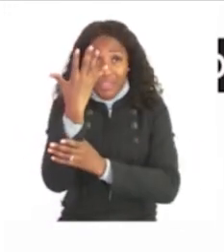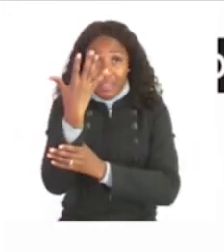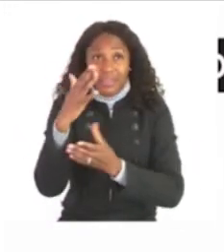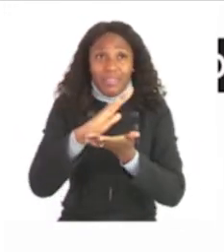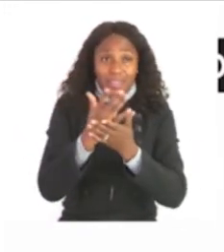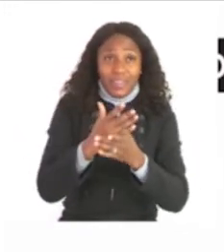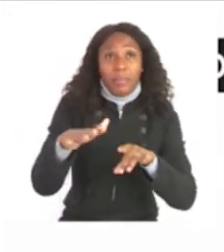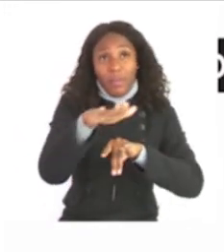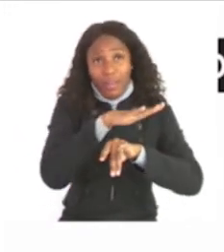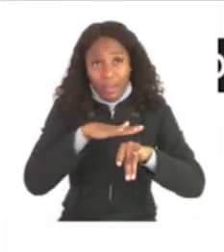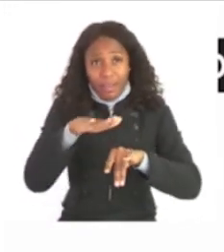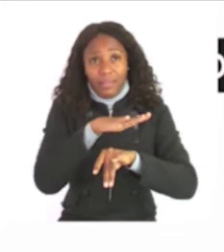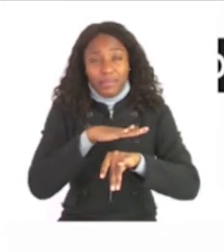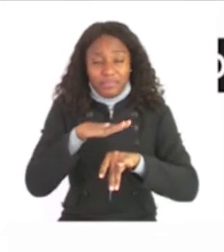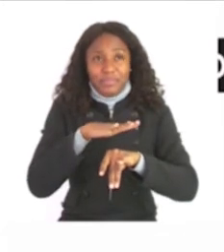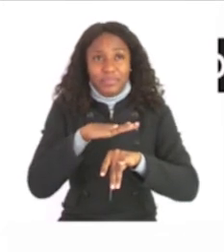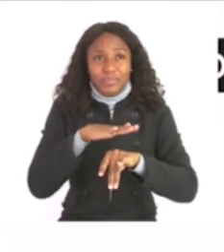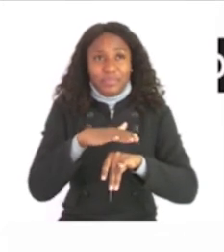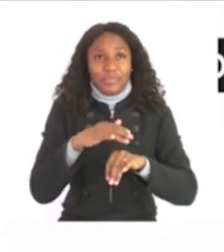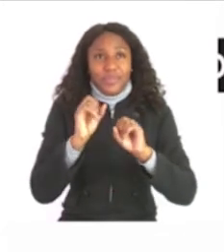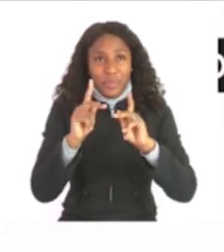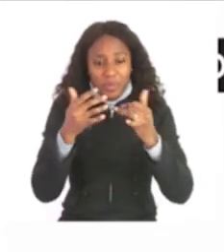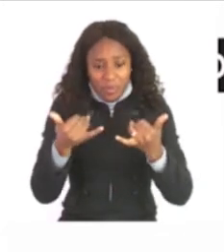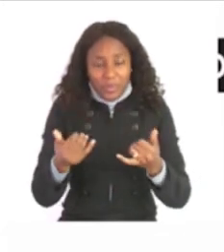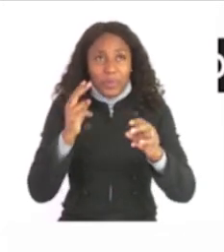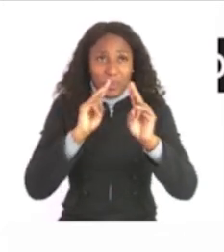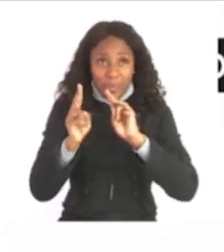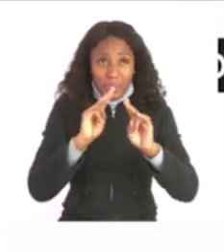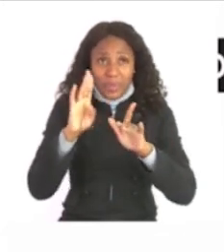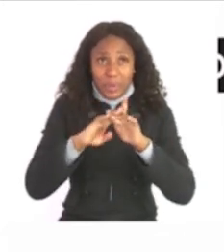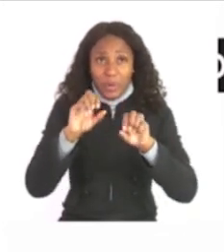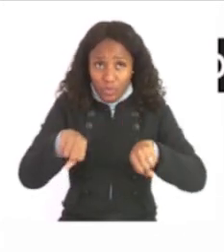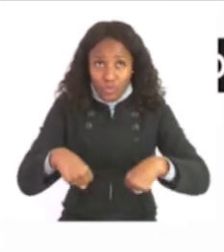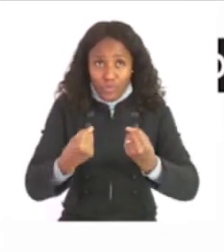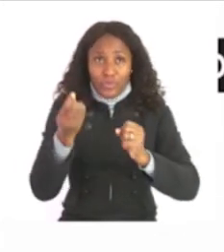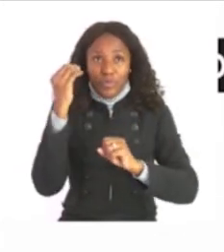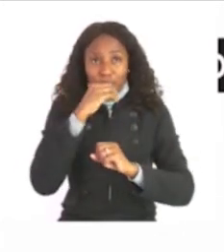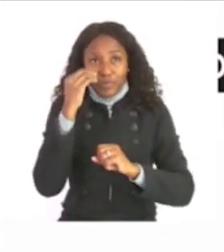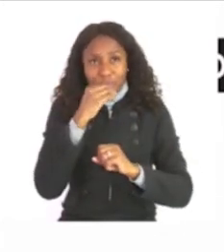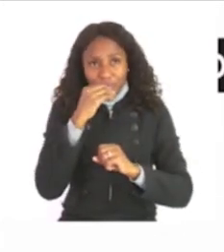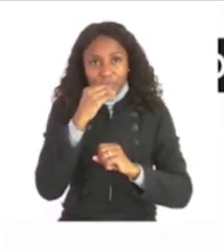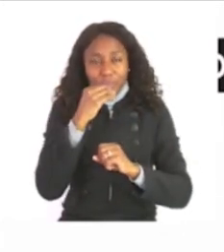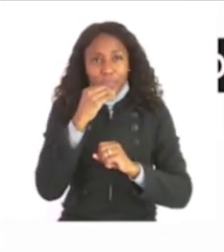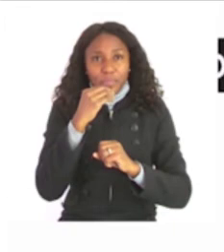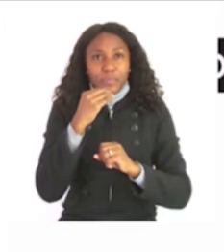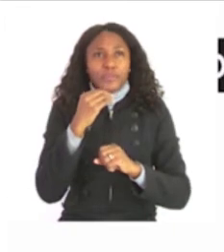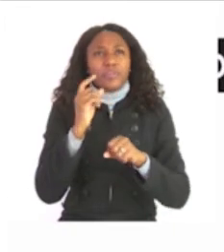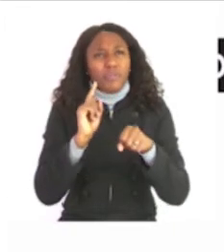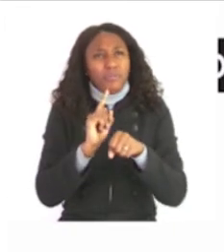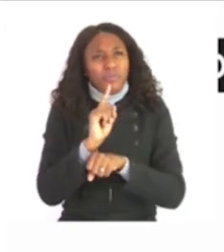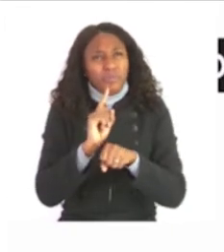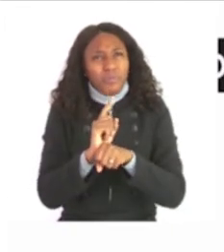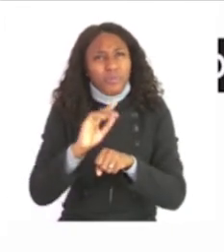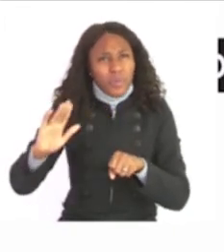some comes from animals. That's what we are going to discuss about today. But before we go deep in detail, let's look at